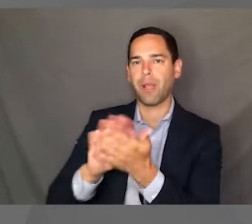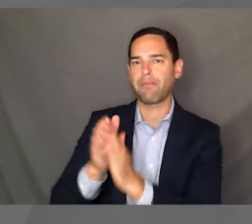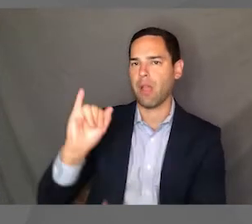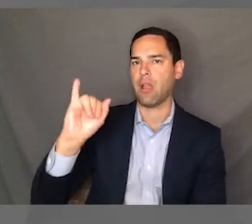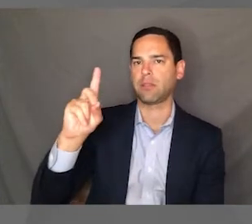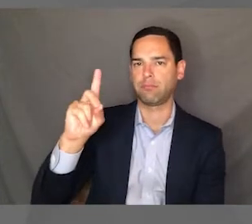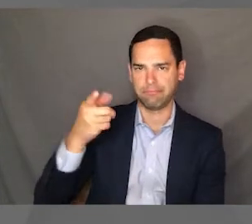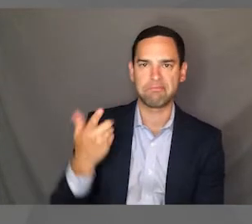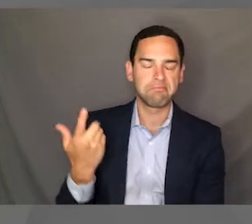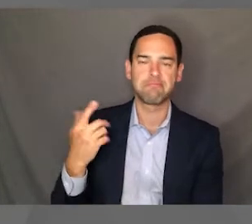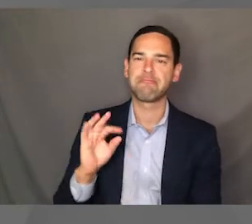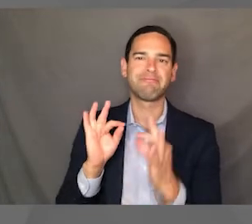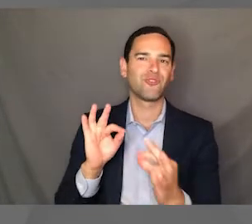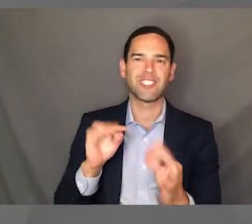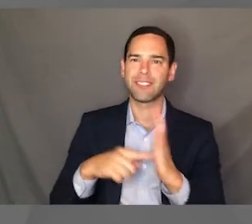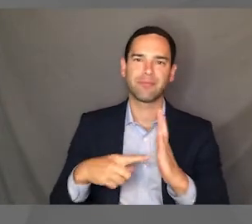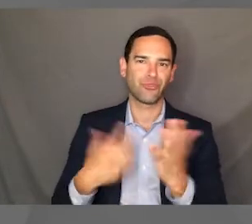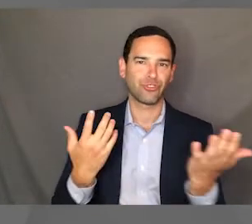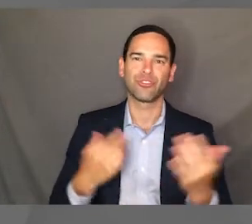prime example of